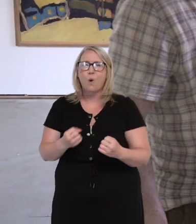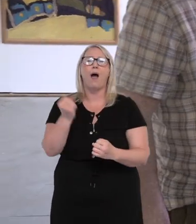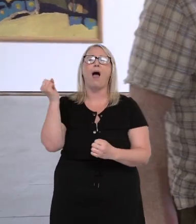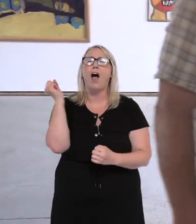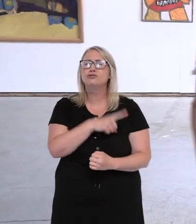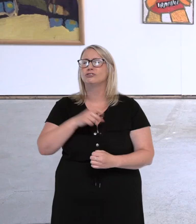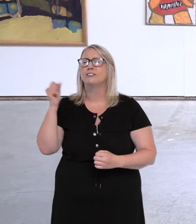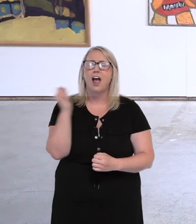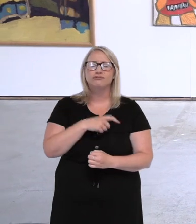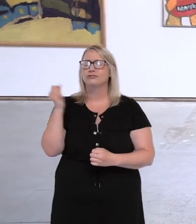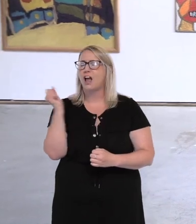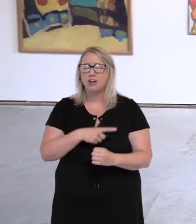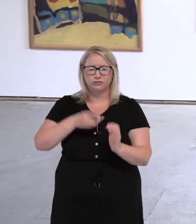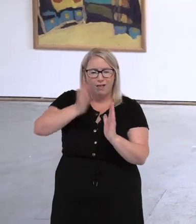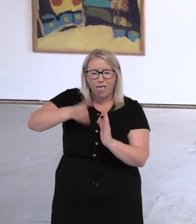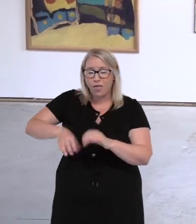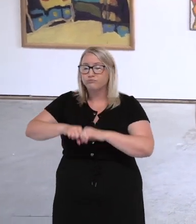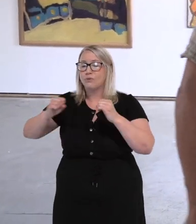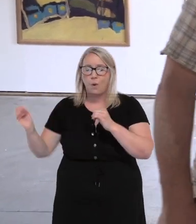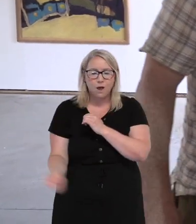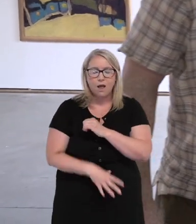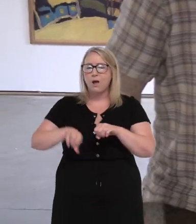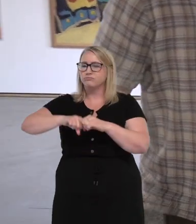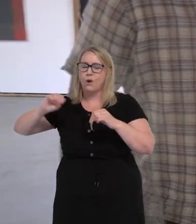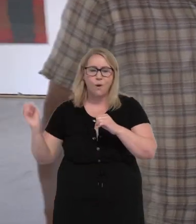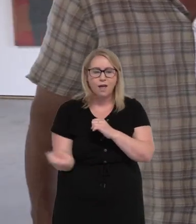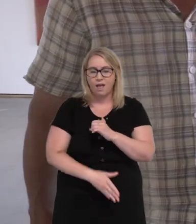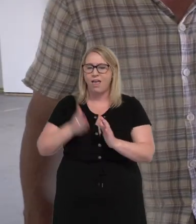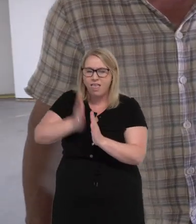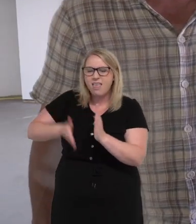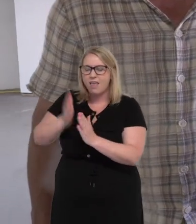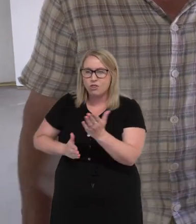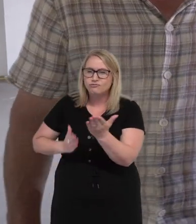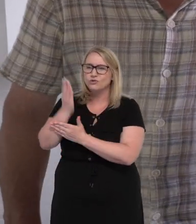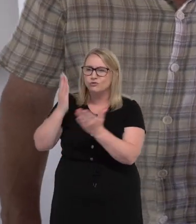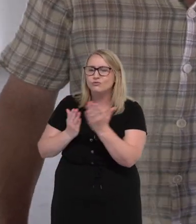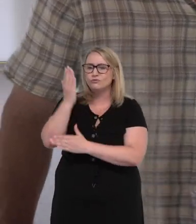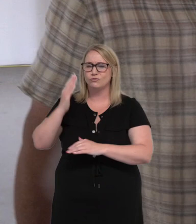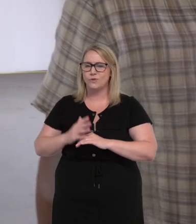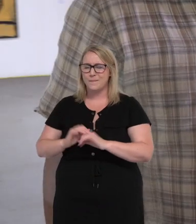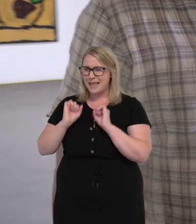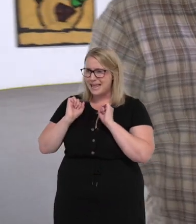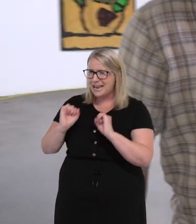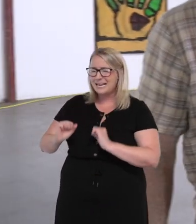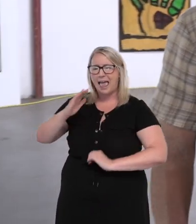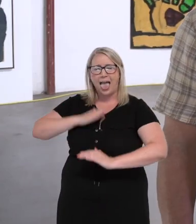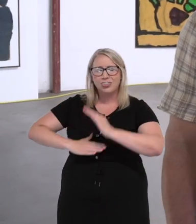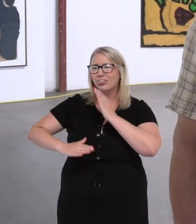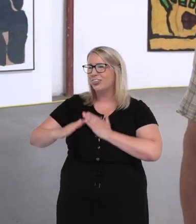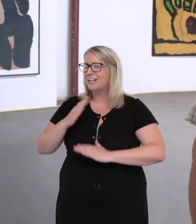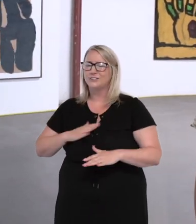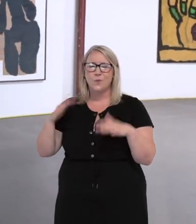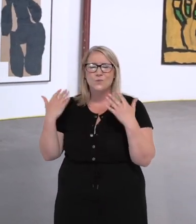And this is really evocative of Michael's ethics, work ethic, and